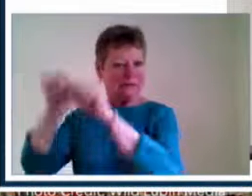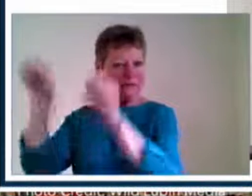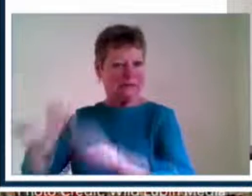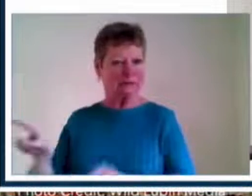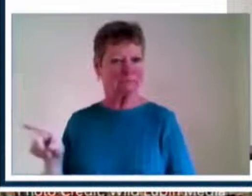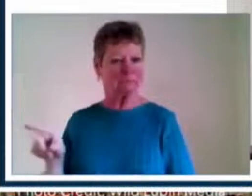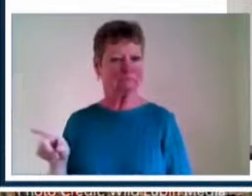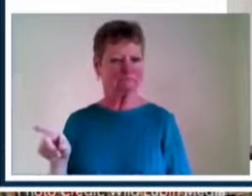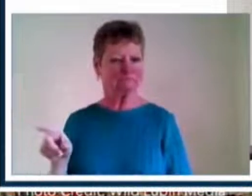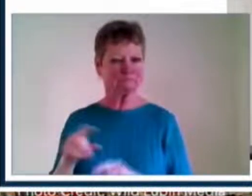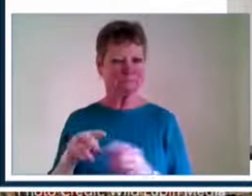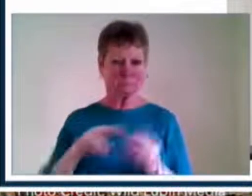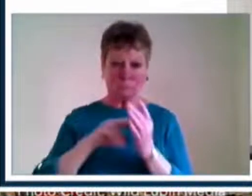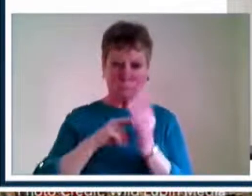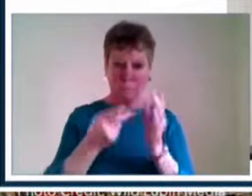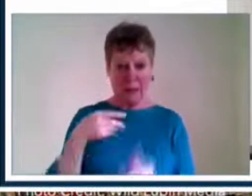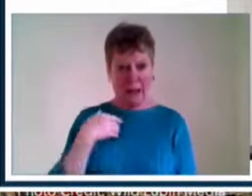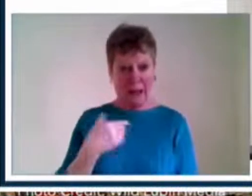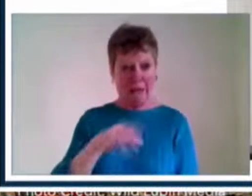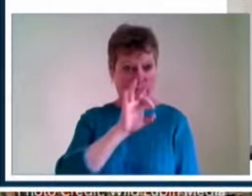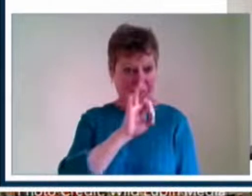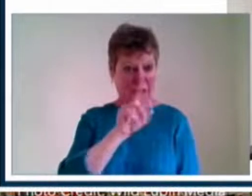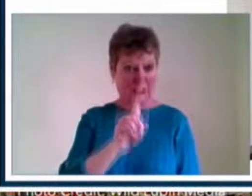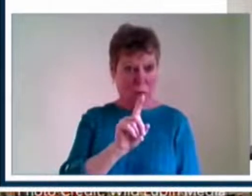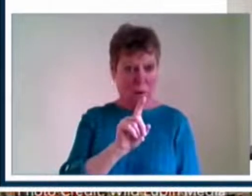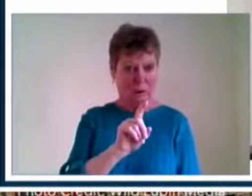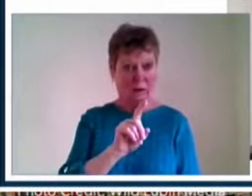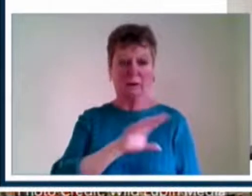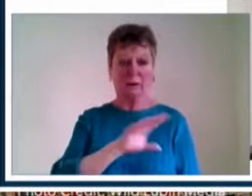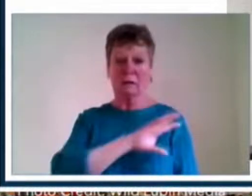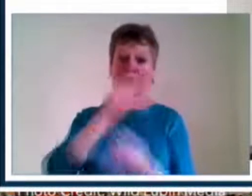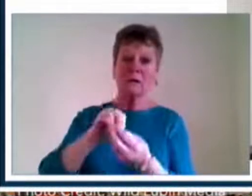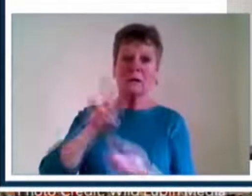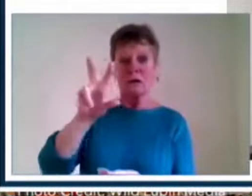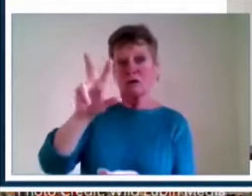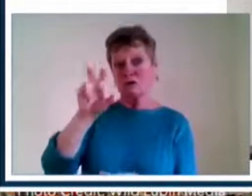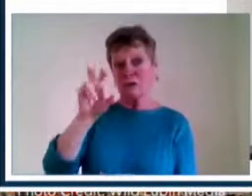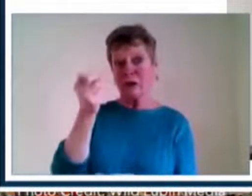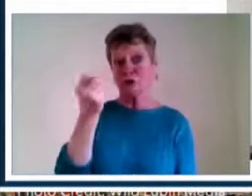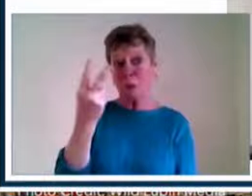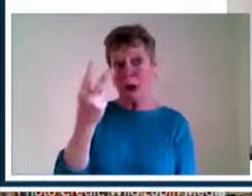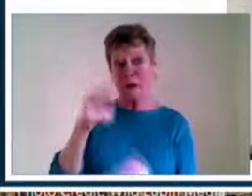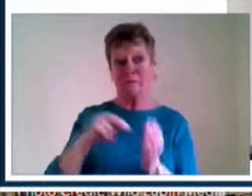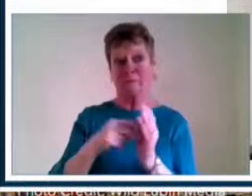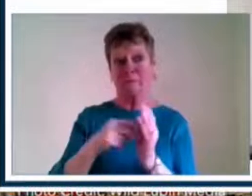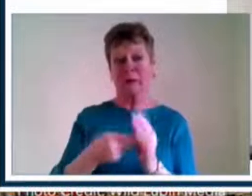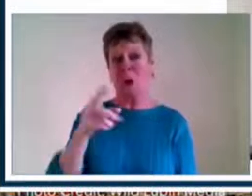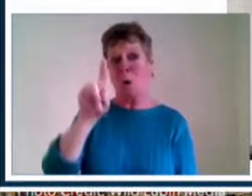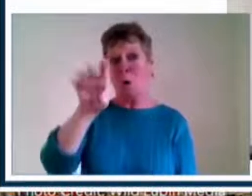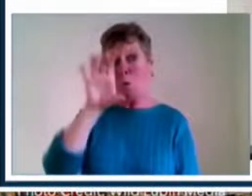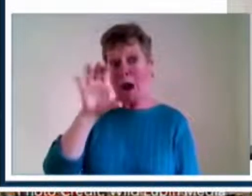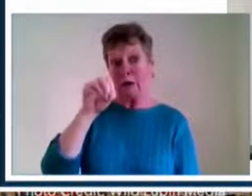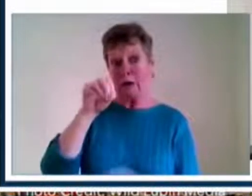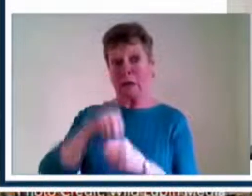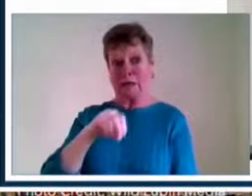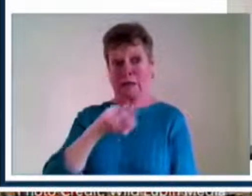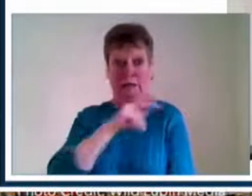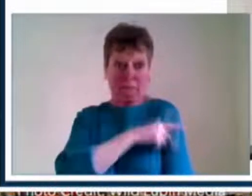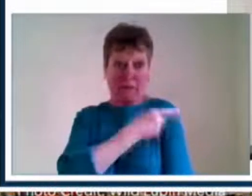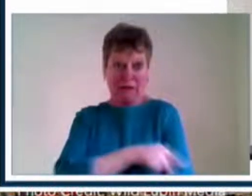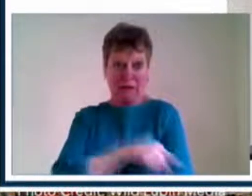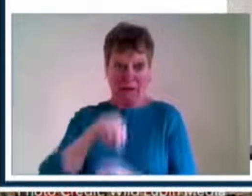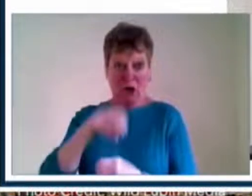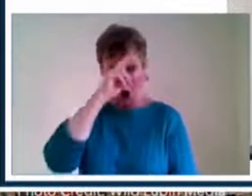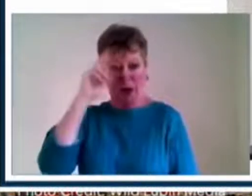the 91, the total of 312 also includes 100 patients in hospital who were admitted for